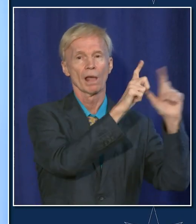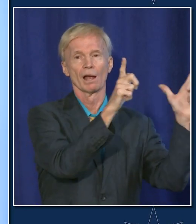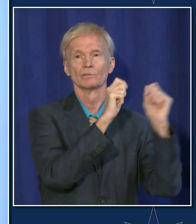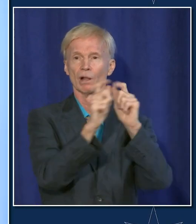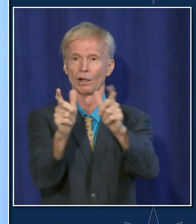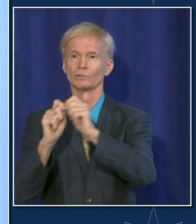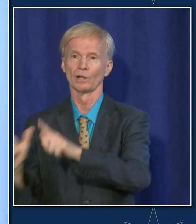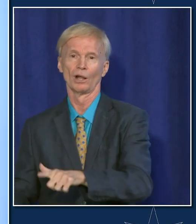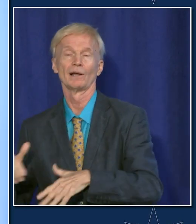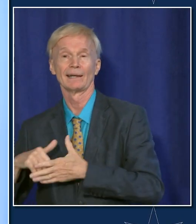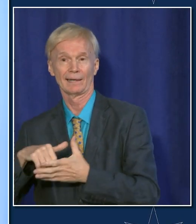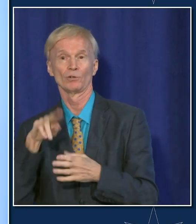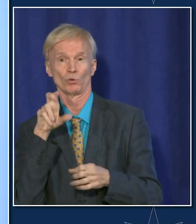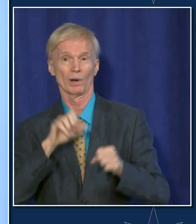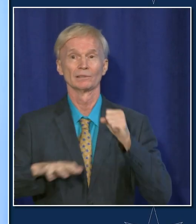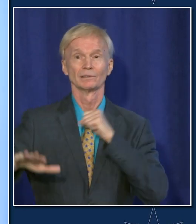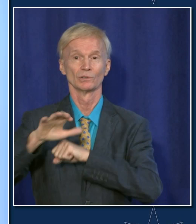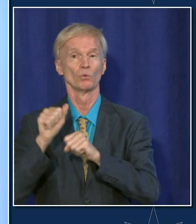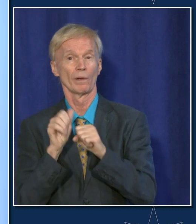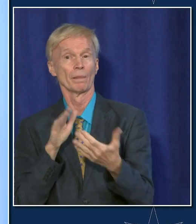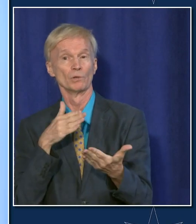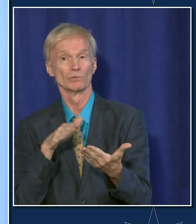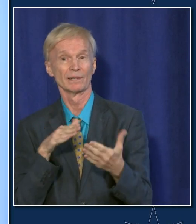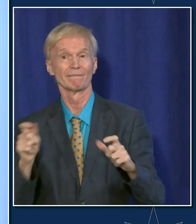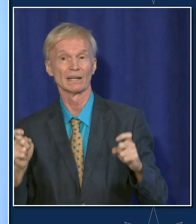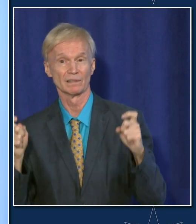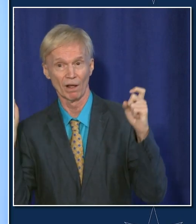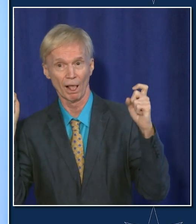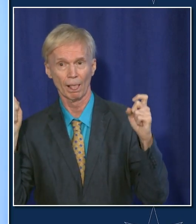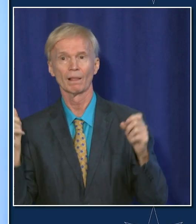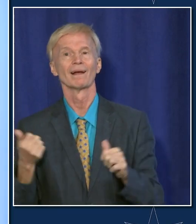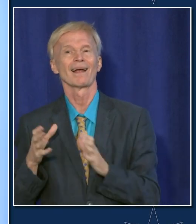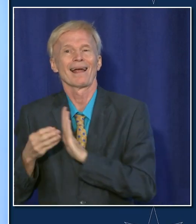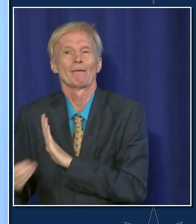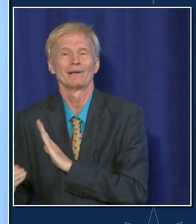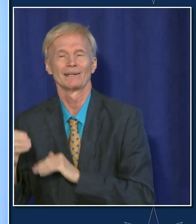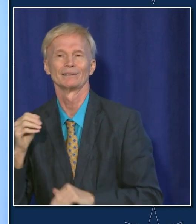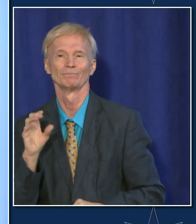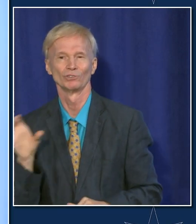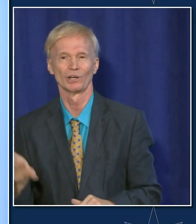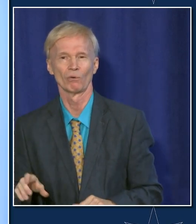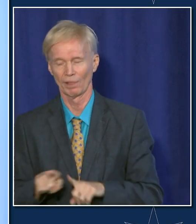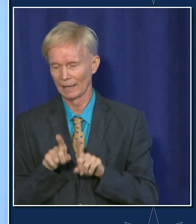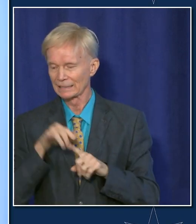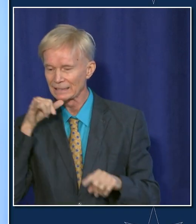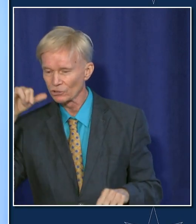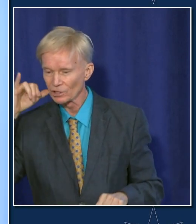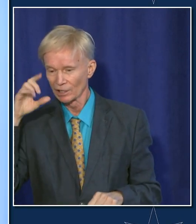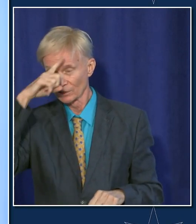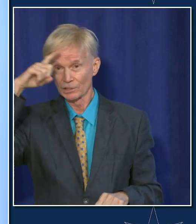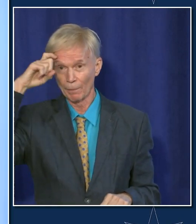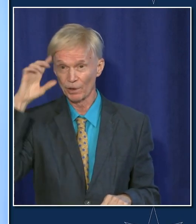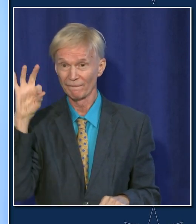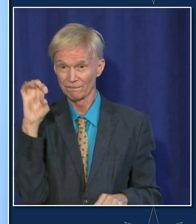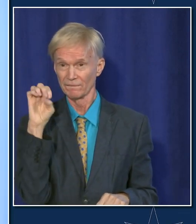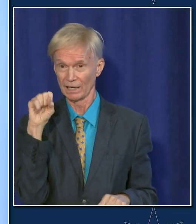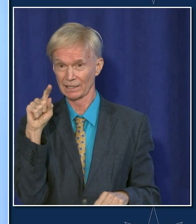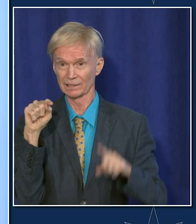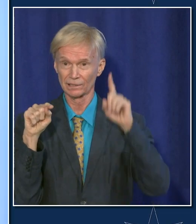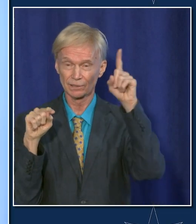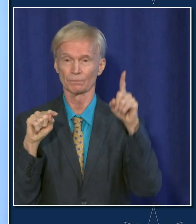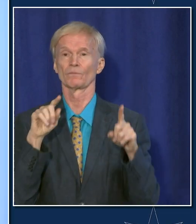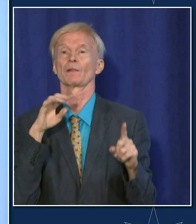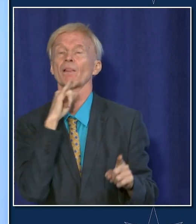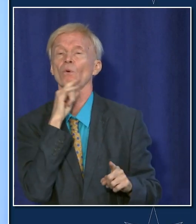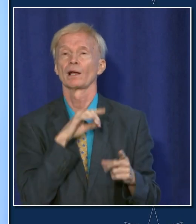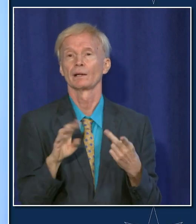the country following our lead here. Just yesterday, you may have seen, for example, Summerfest up in Milwaukee, Bonnaroo